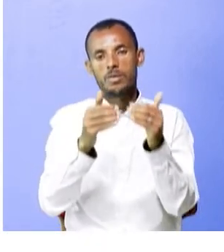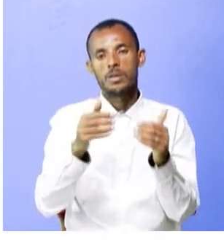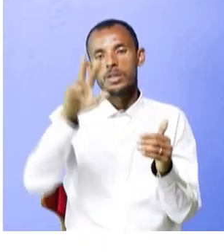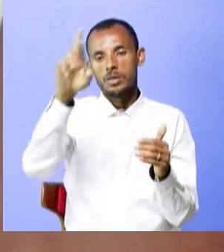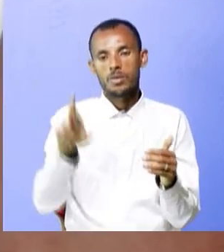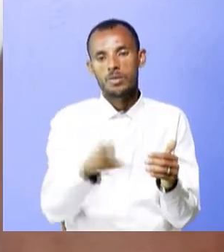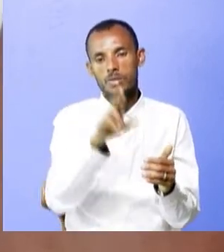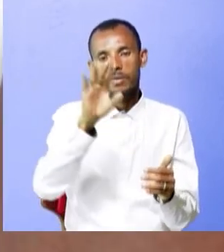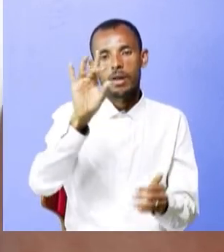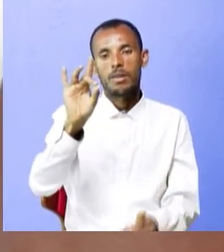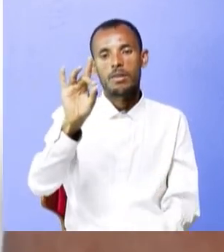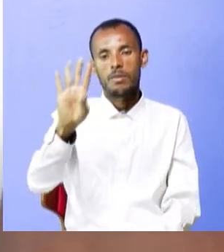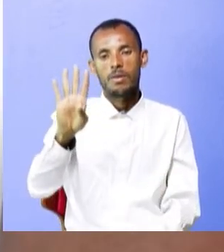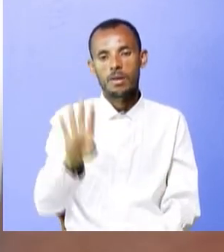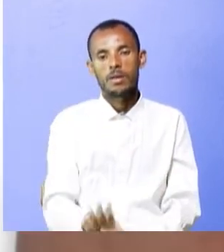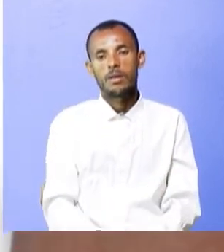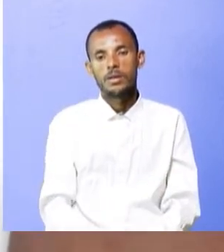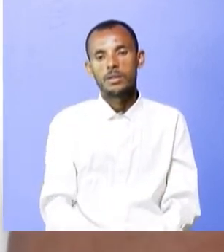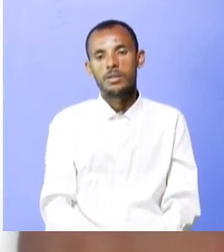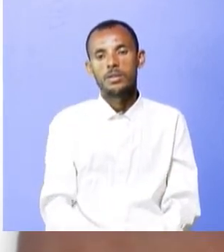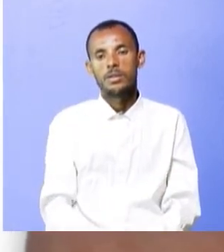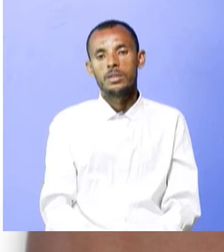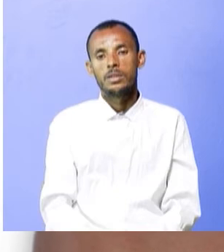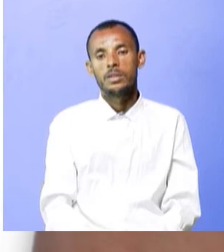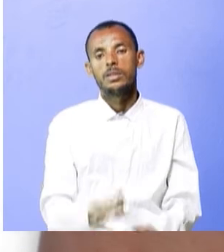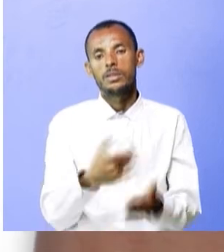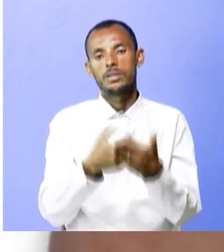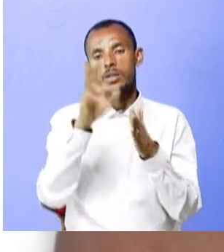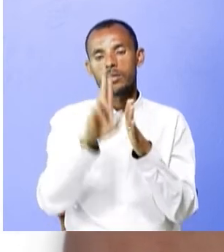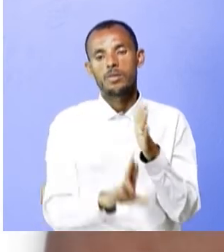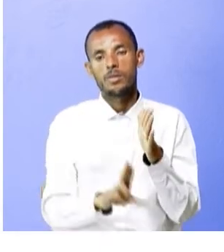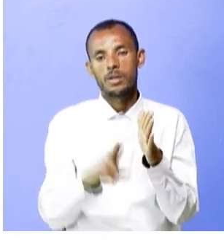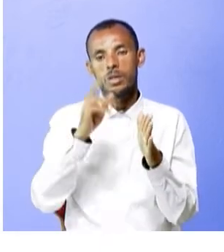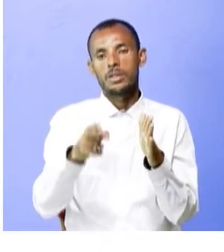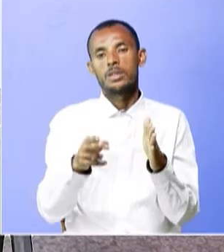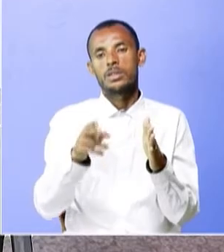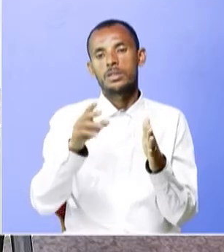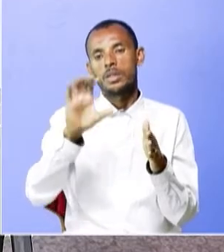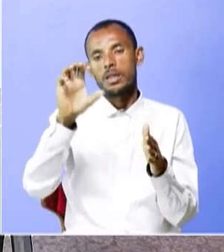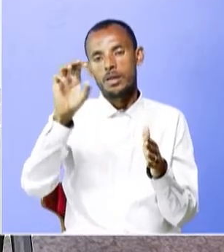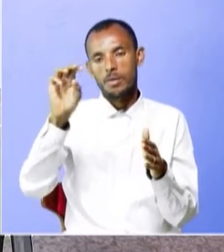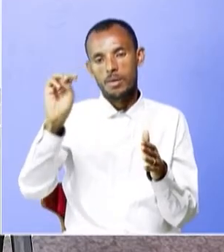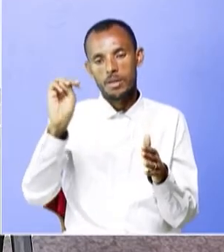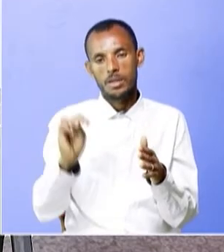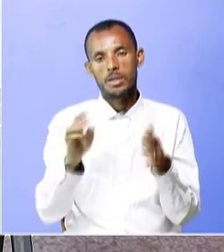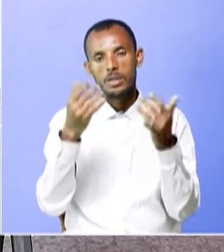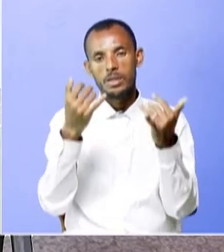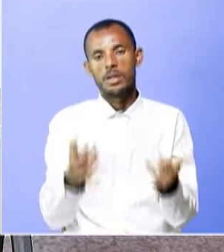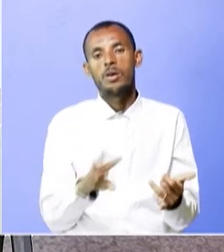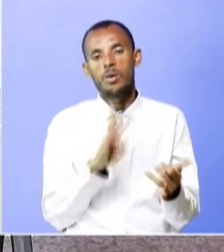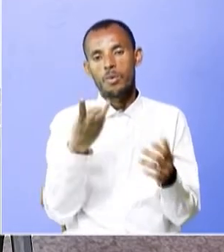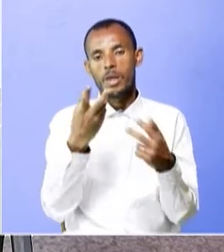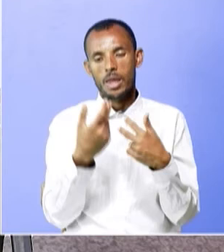of 84. Okay, so this is the unit of this h is centimeter. Now